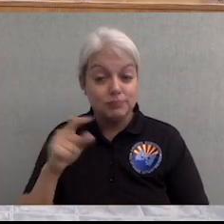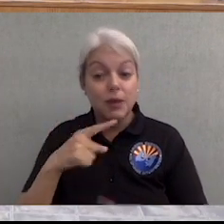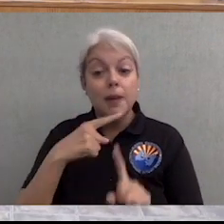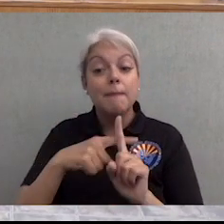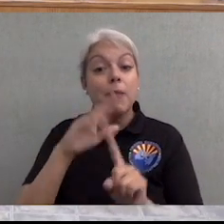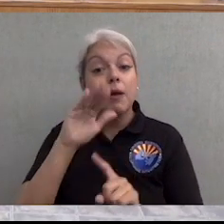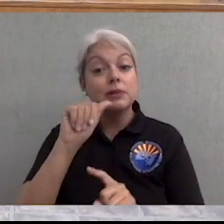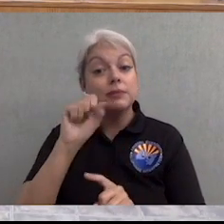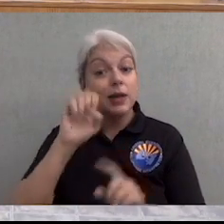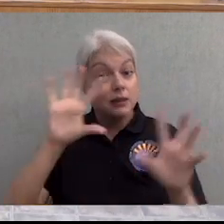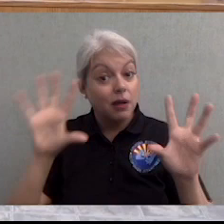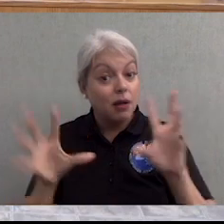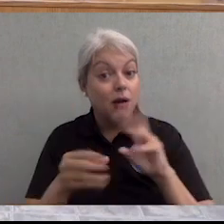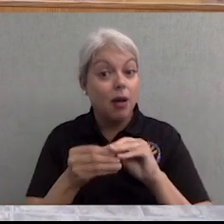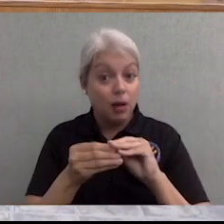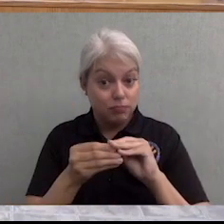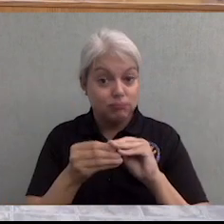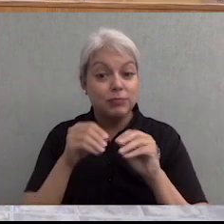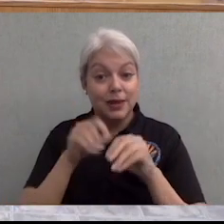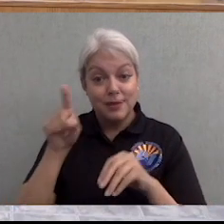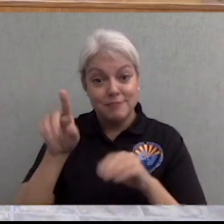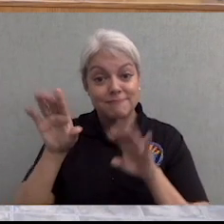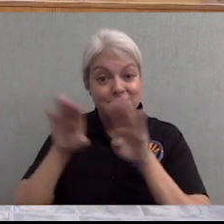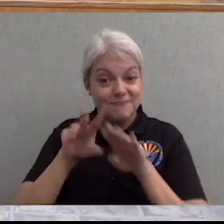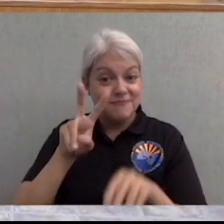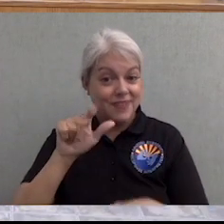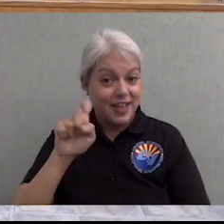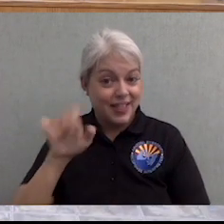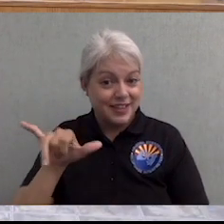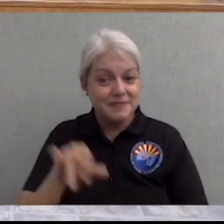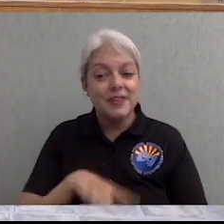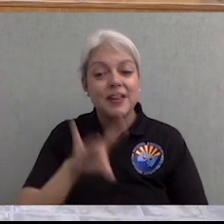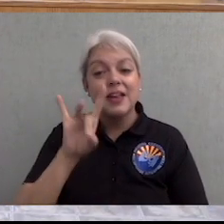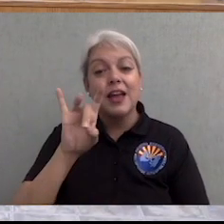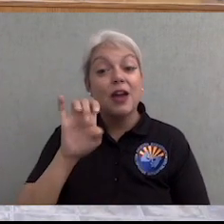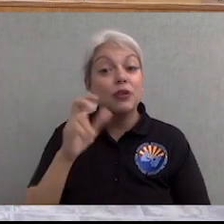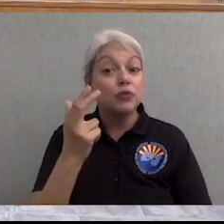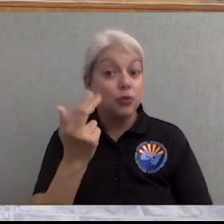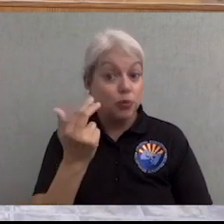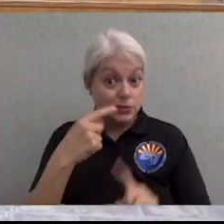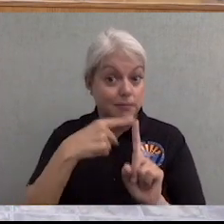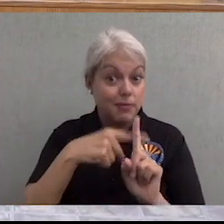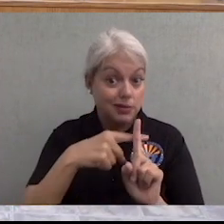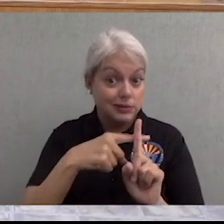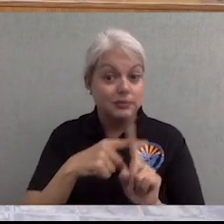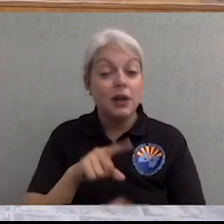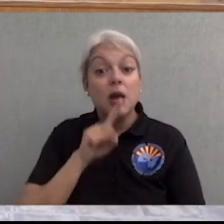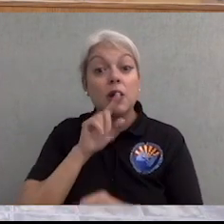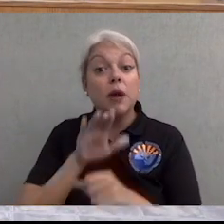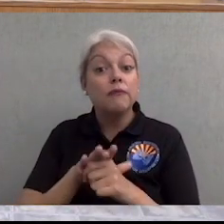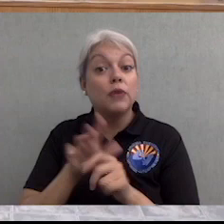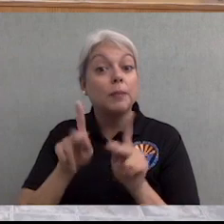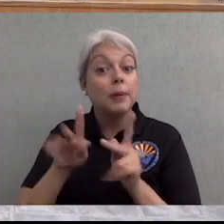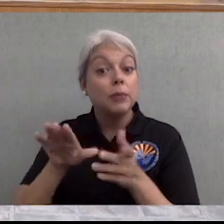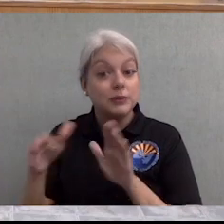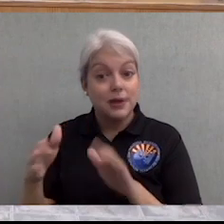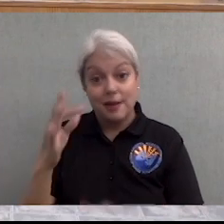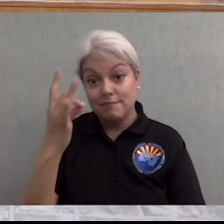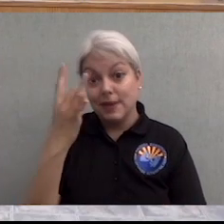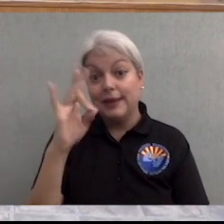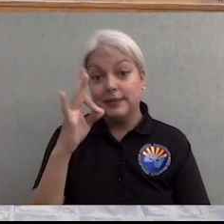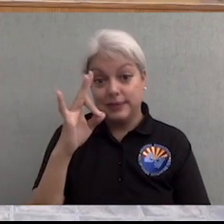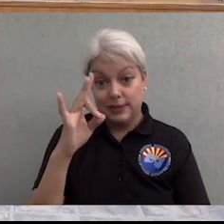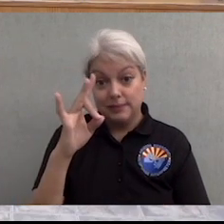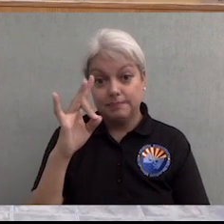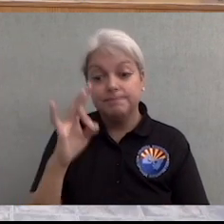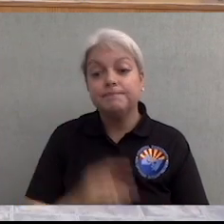in the valley are 813, and confirmed deaths are 18. And then from May